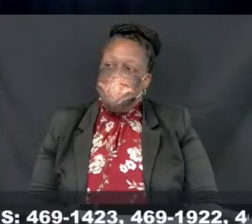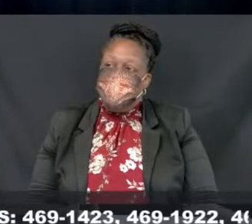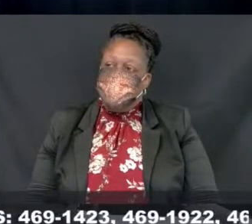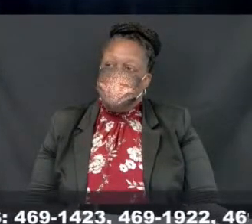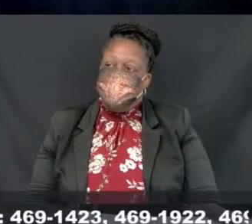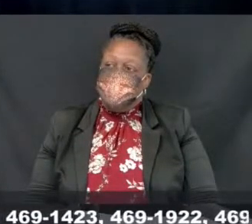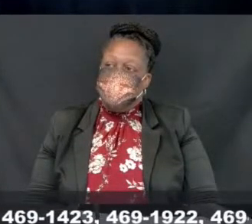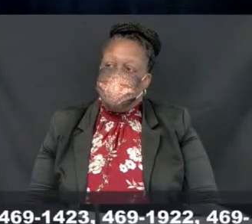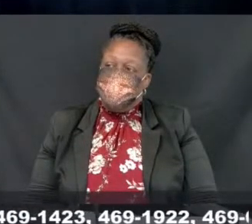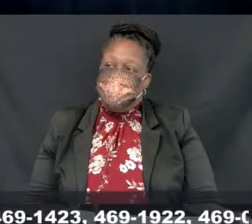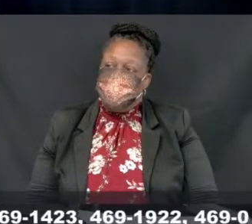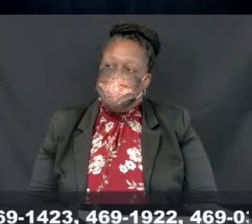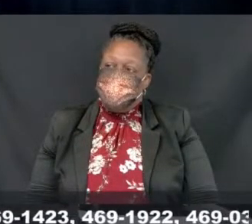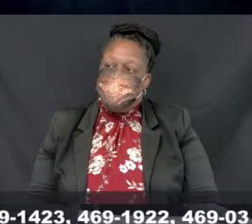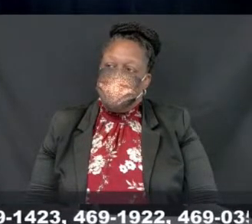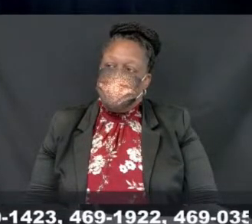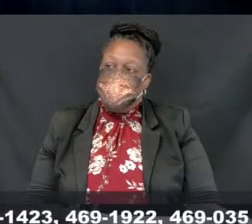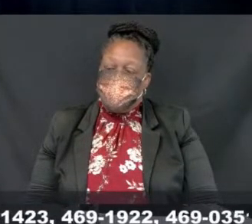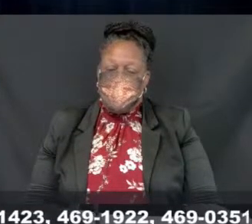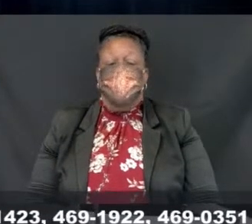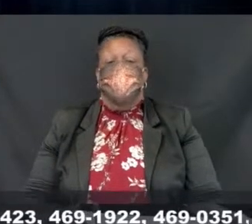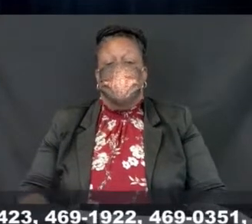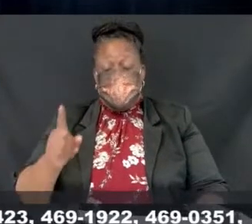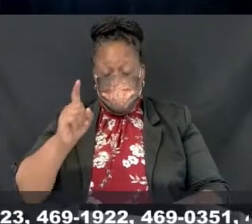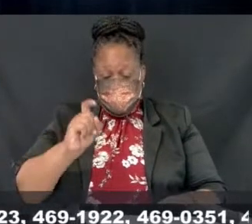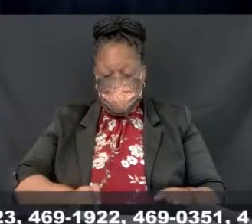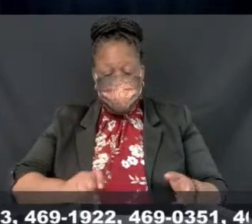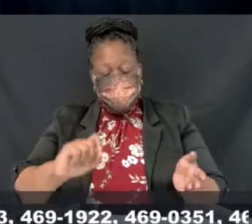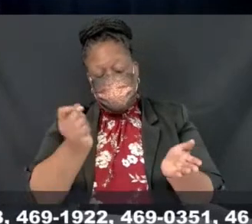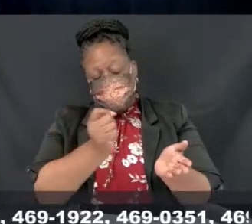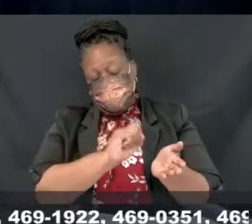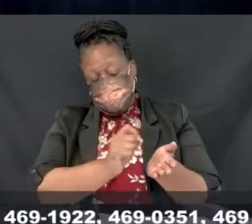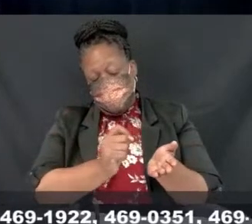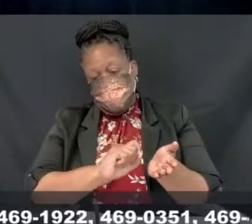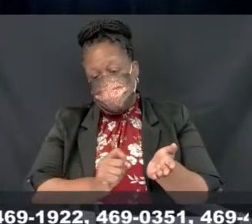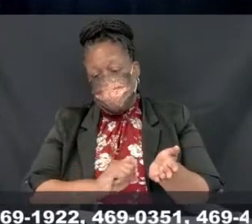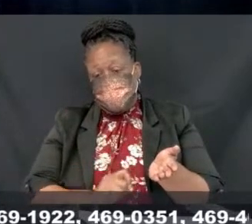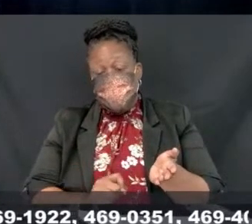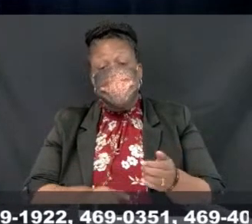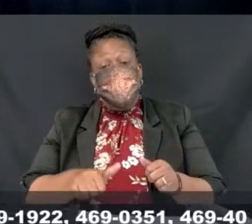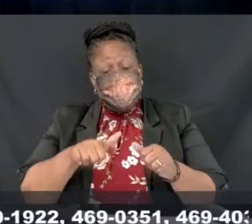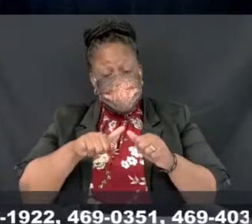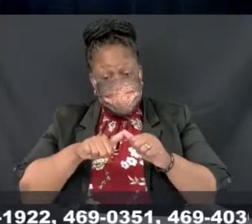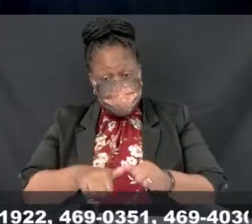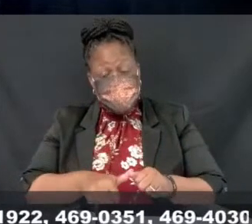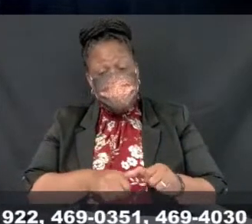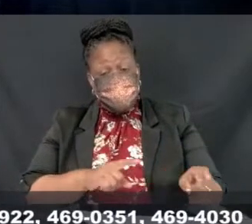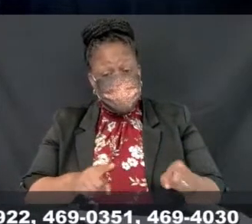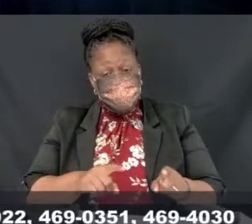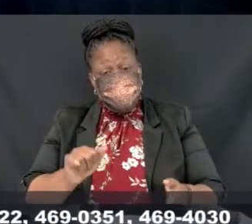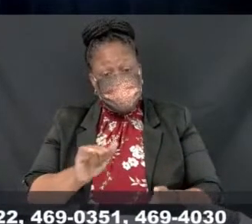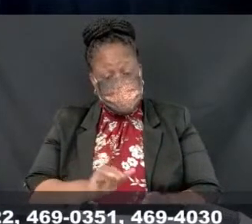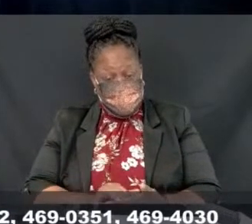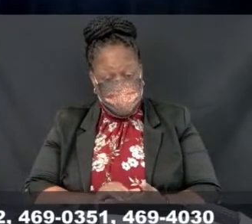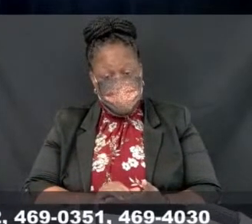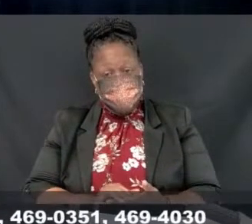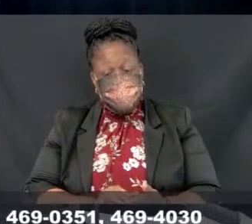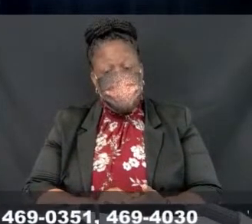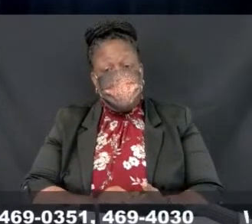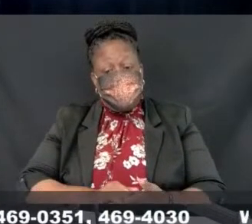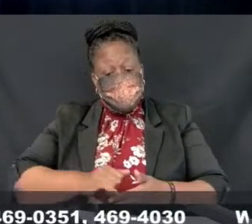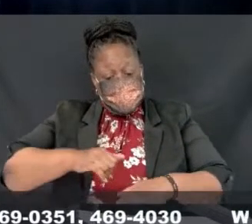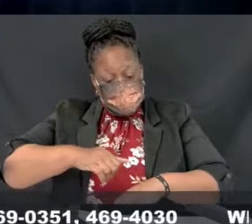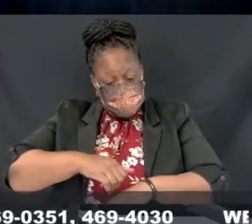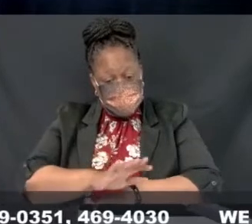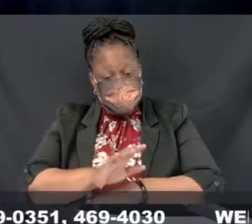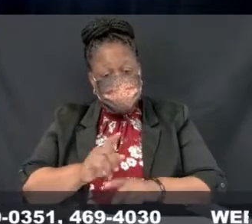this is the event application process. Please note that it is still a legal requirement to apply to the police